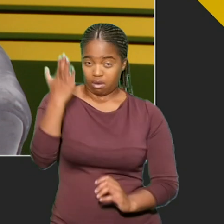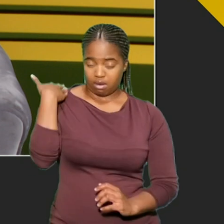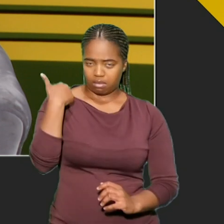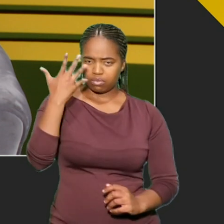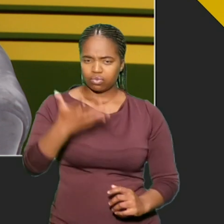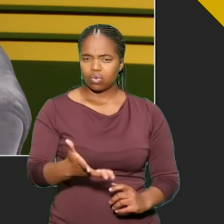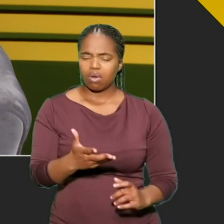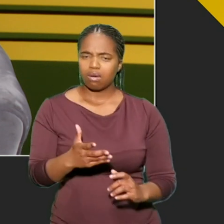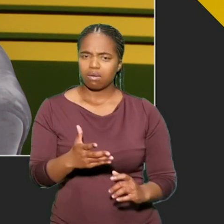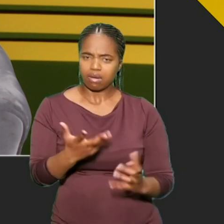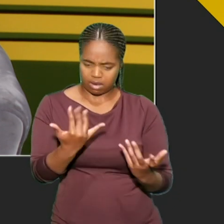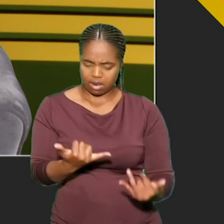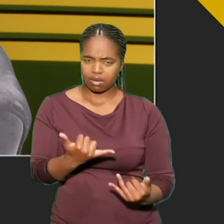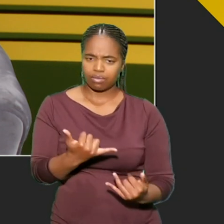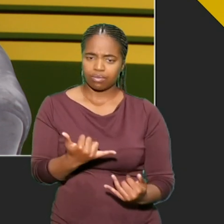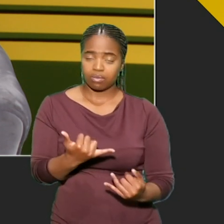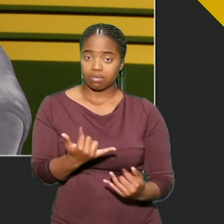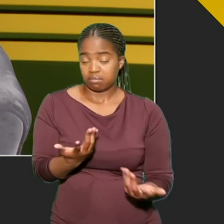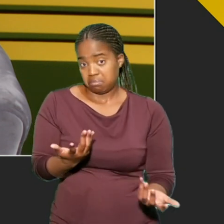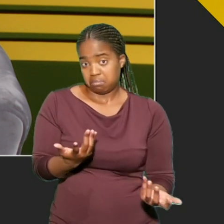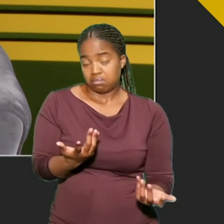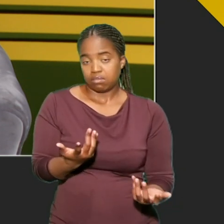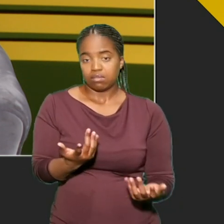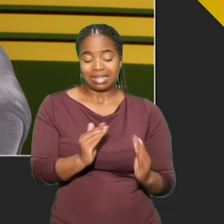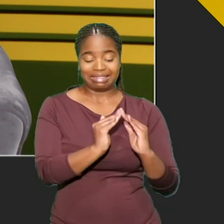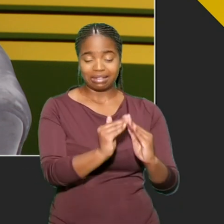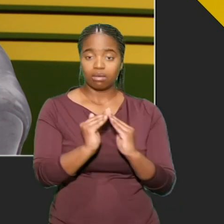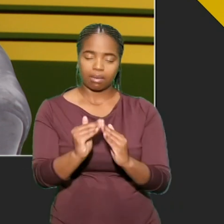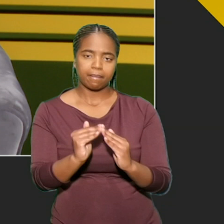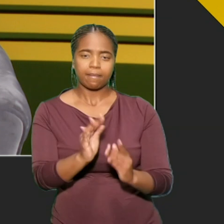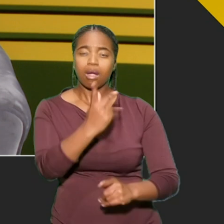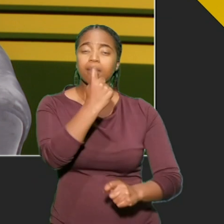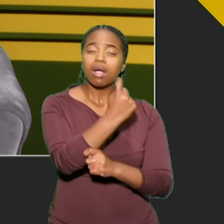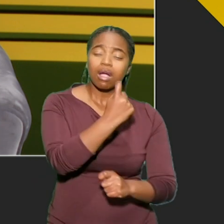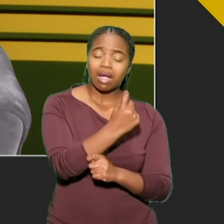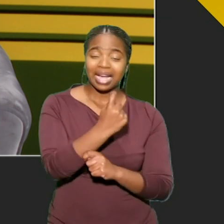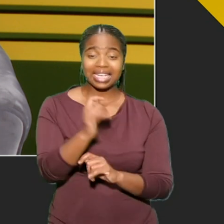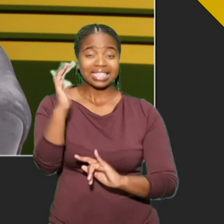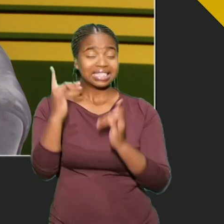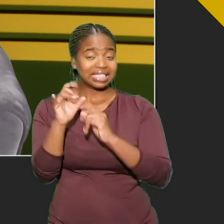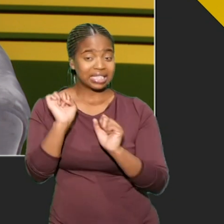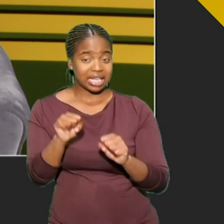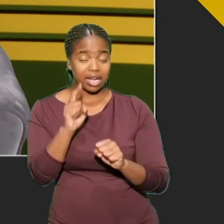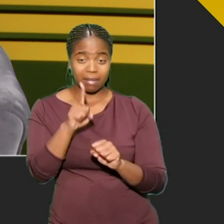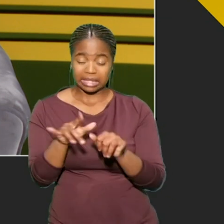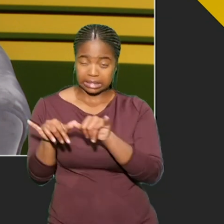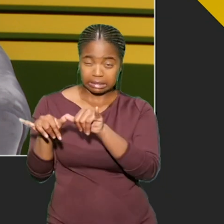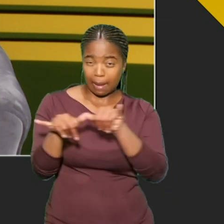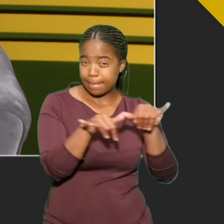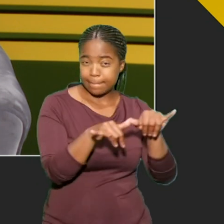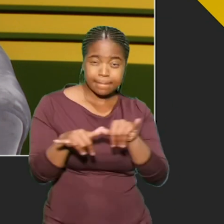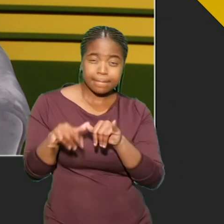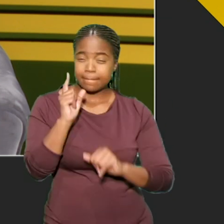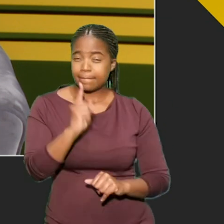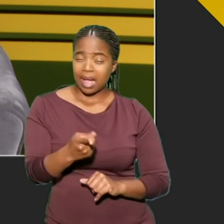a realistic conversation now. Should the townships, should komagaing and the cities actually look the same in terms